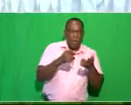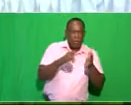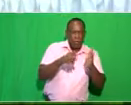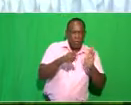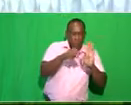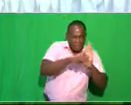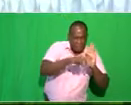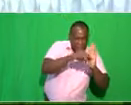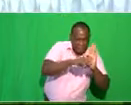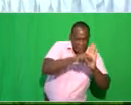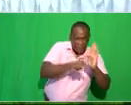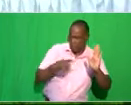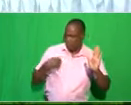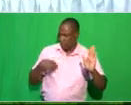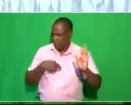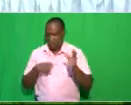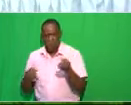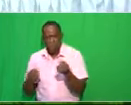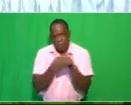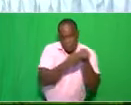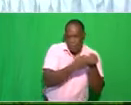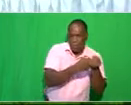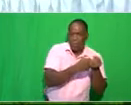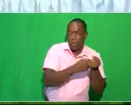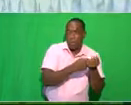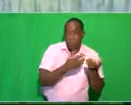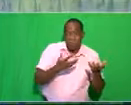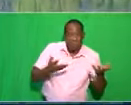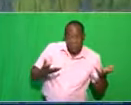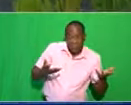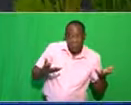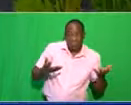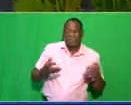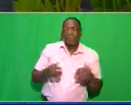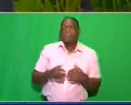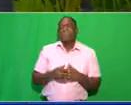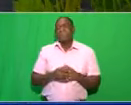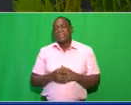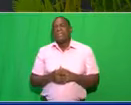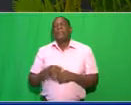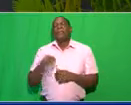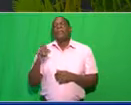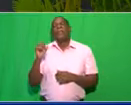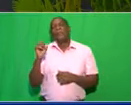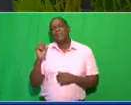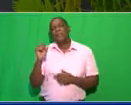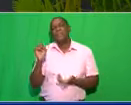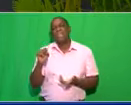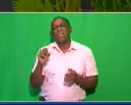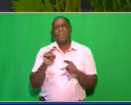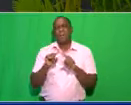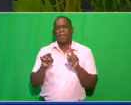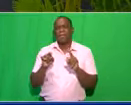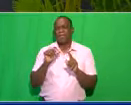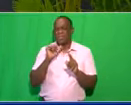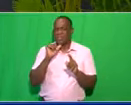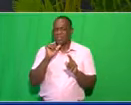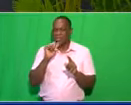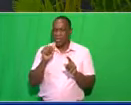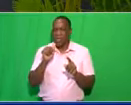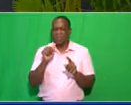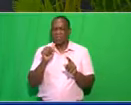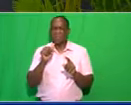I know Dr. Smith will want to also answer that. It's not targeted, and compensatory education is not just providing